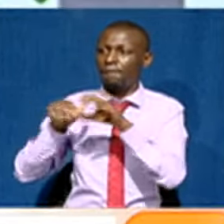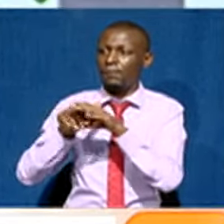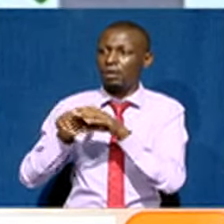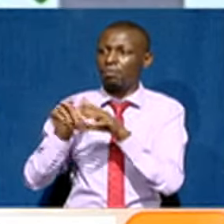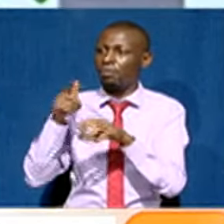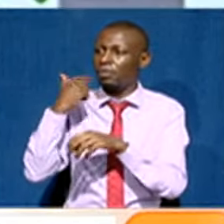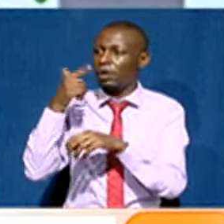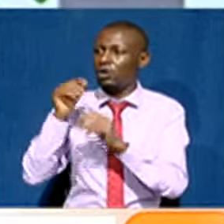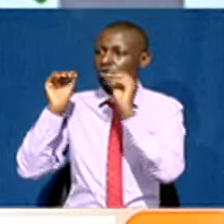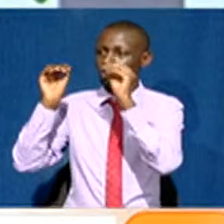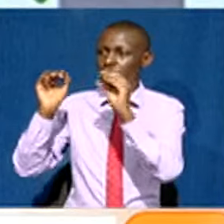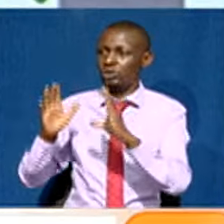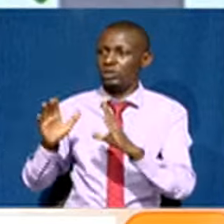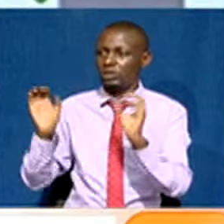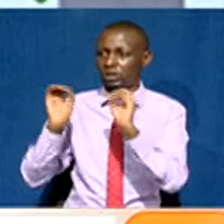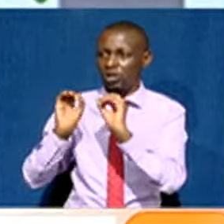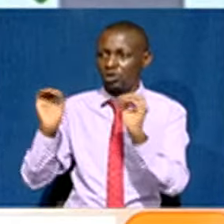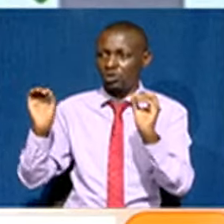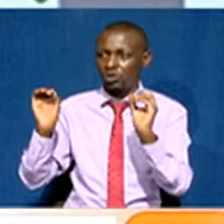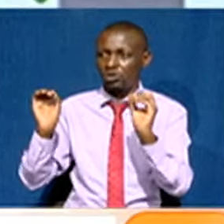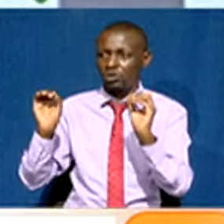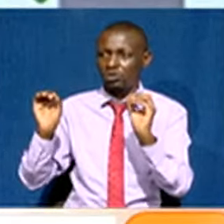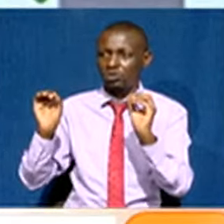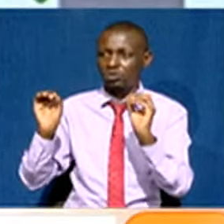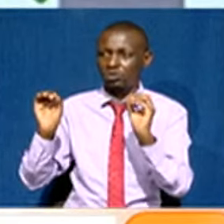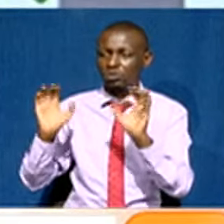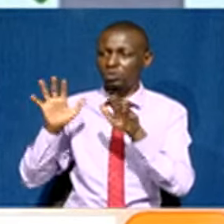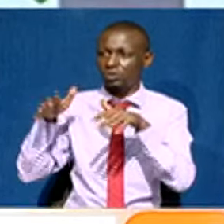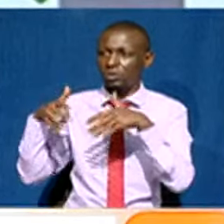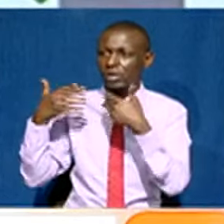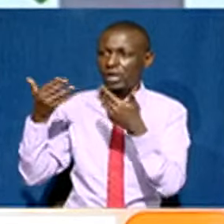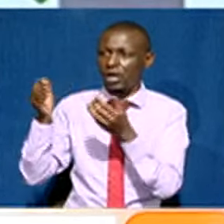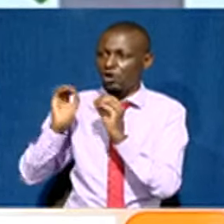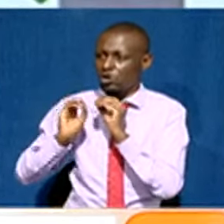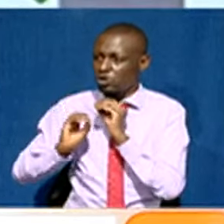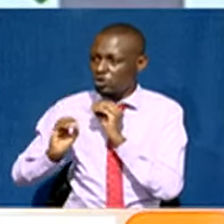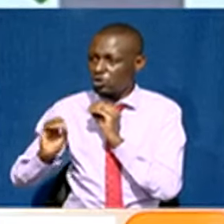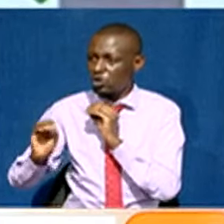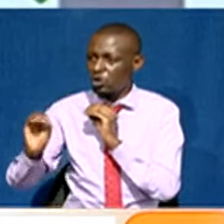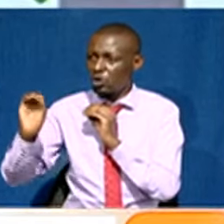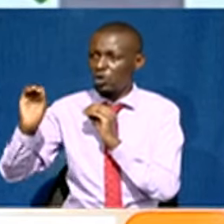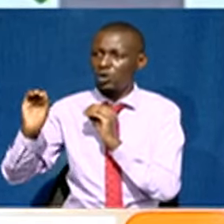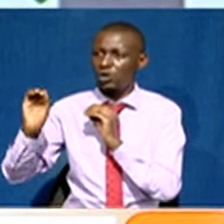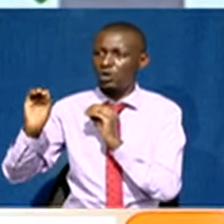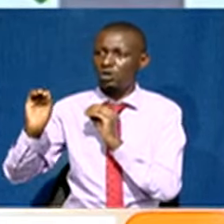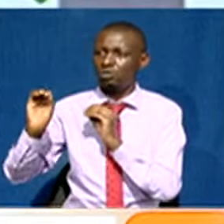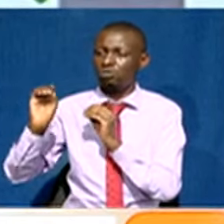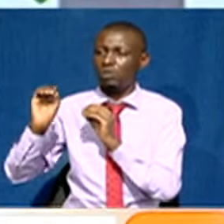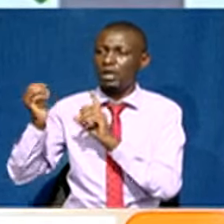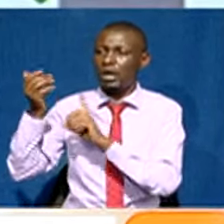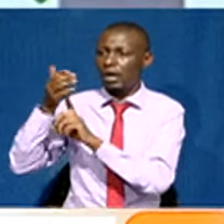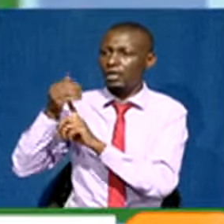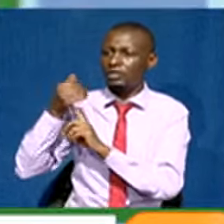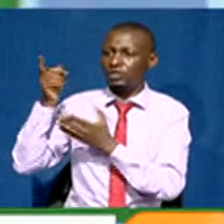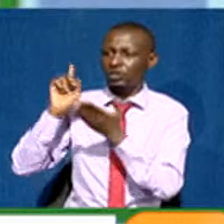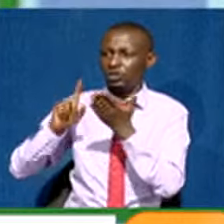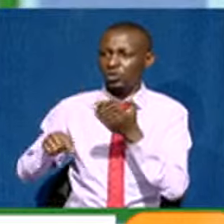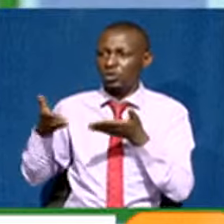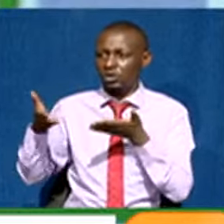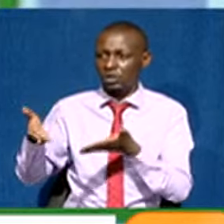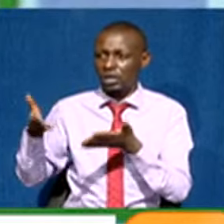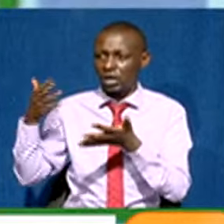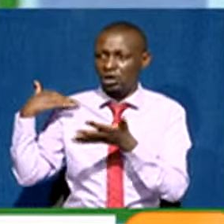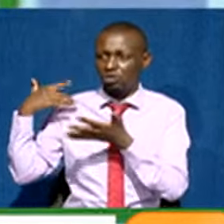Absolutely, absolutely. And how has that been? How long have you been doing that? And what do you think has been the outcome of it so far? Right. The decision